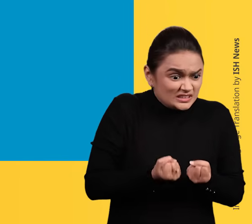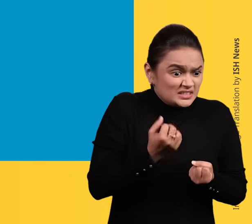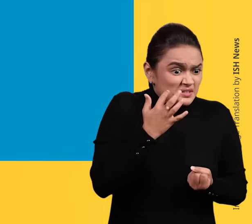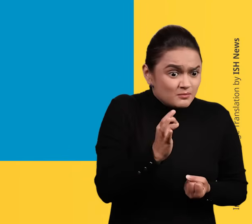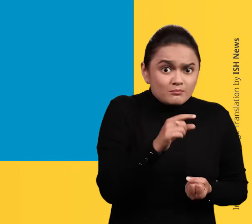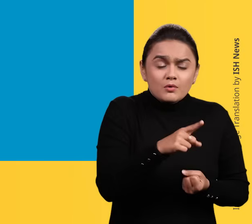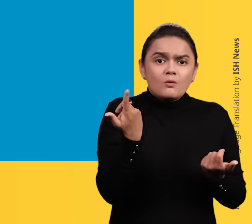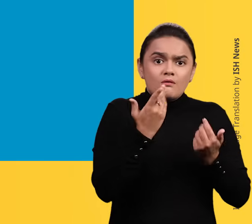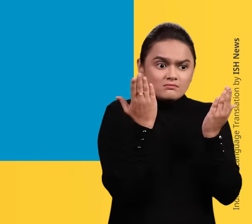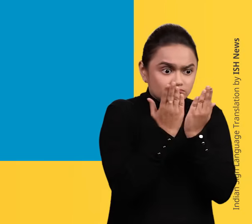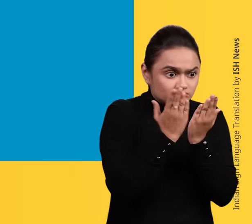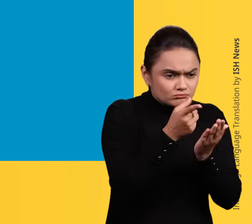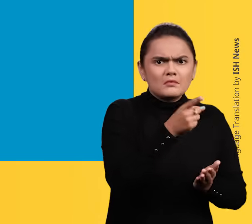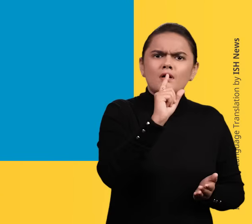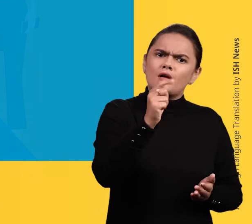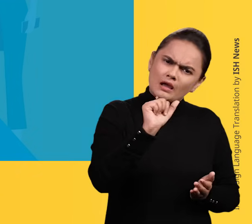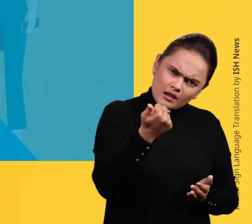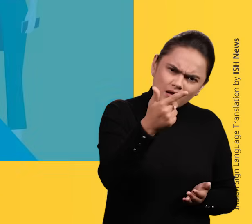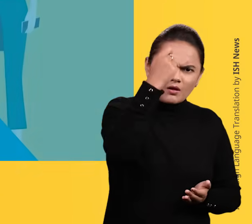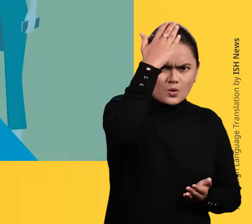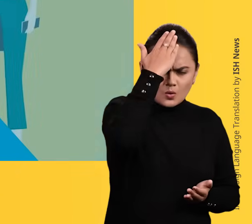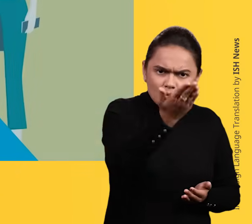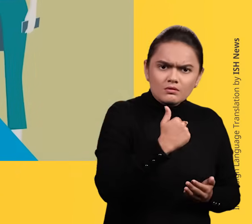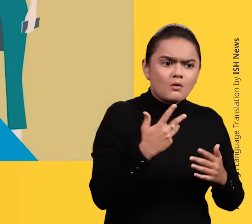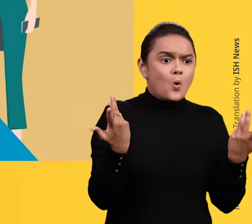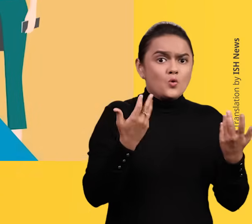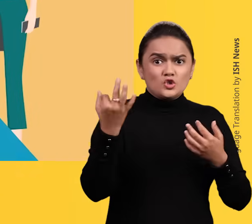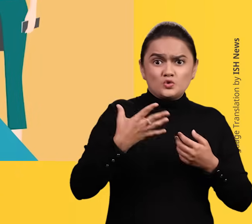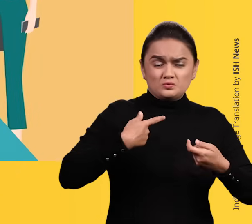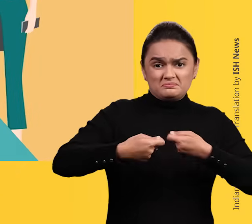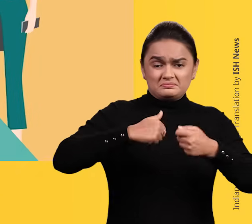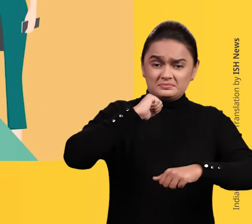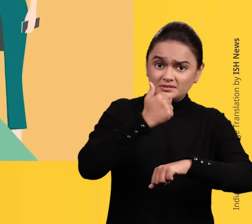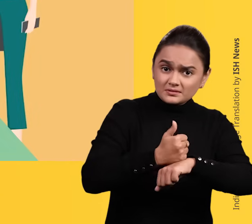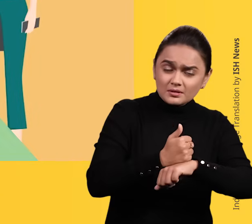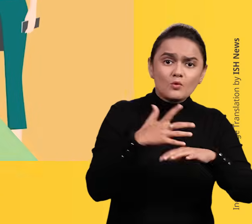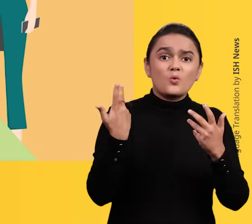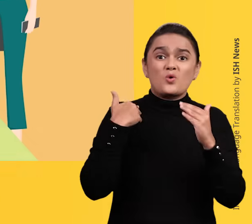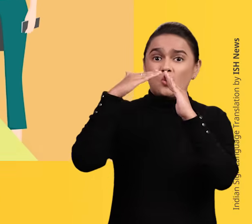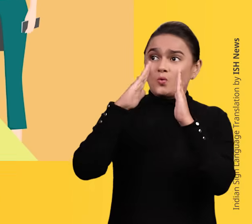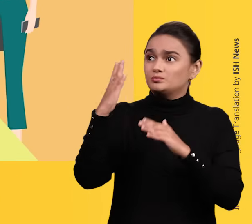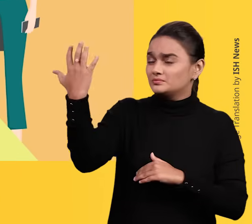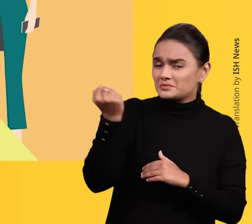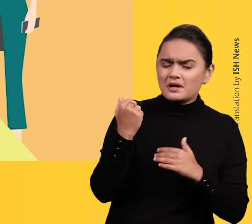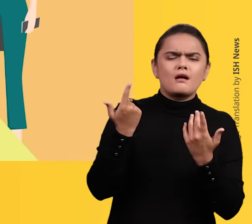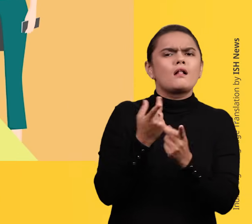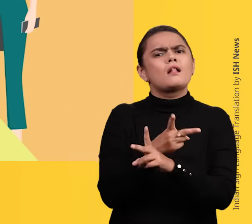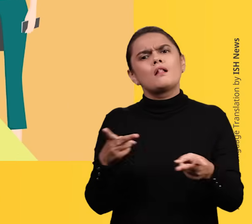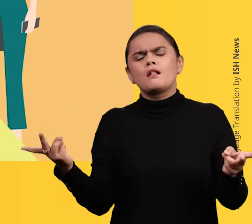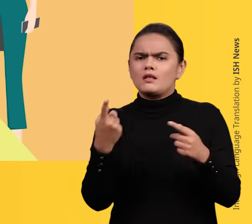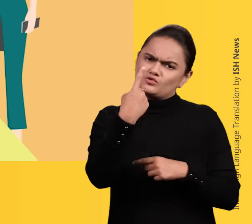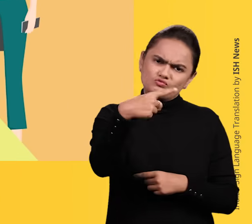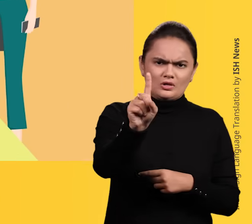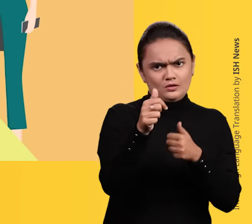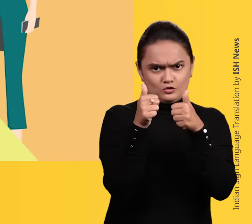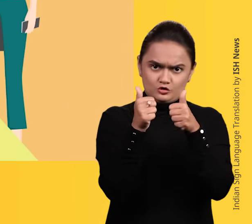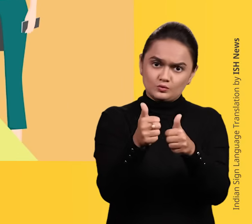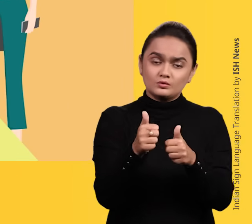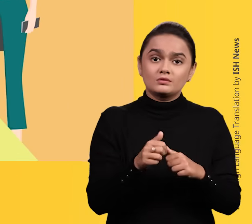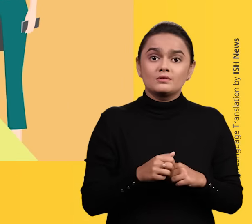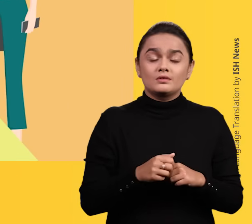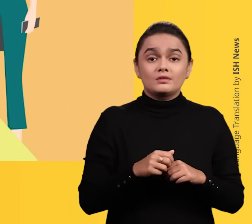various needs like funding education, setting up a business, to buy a house,